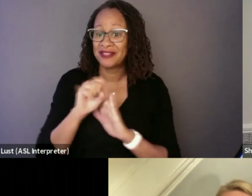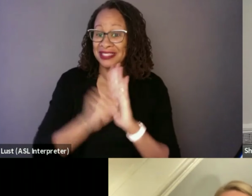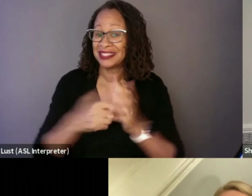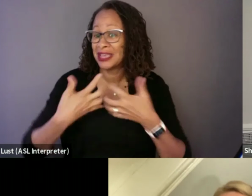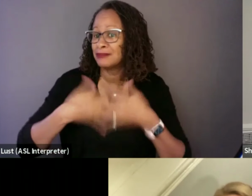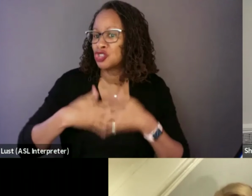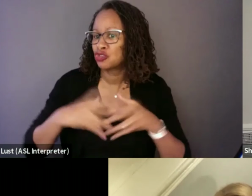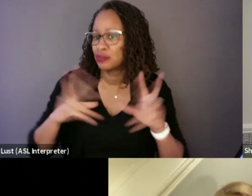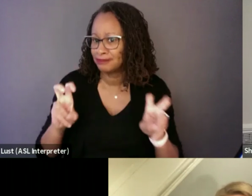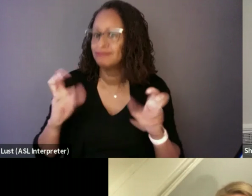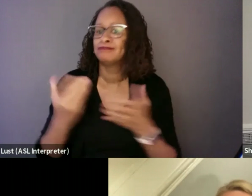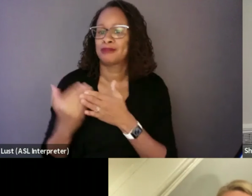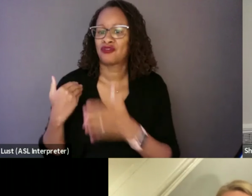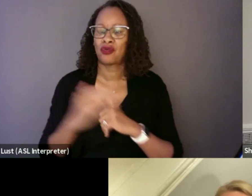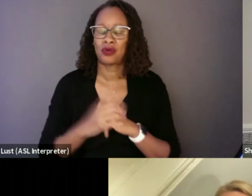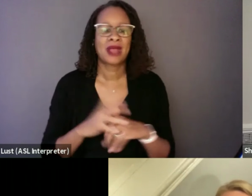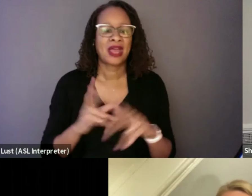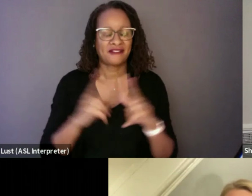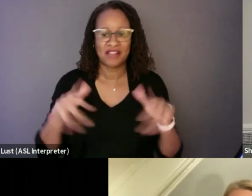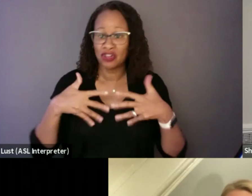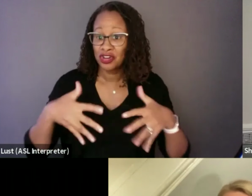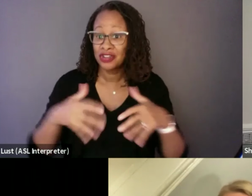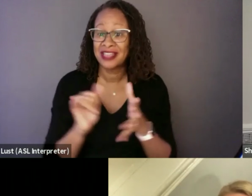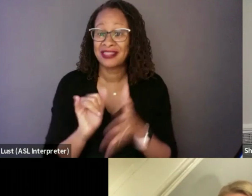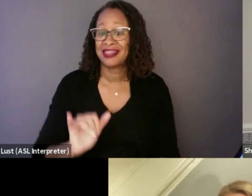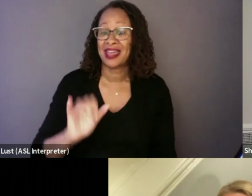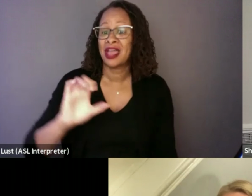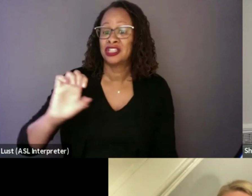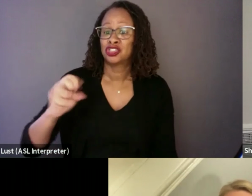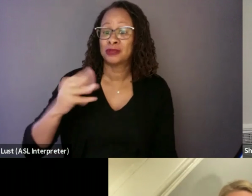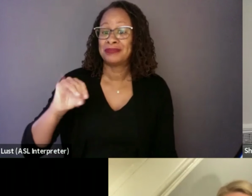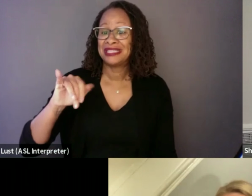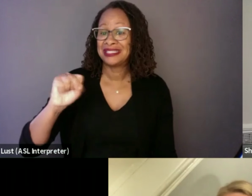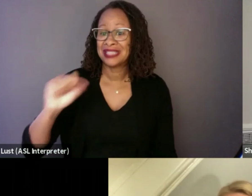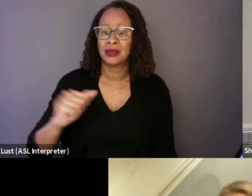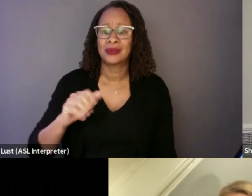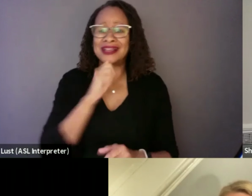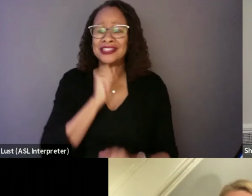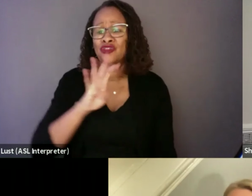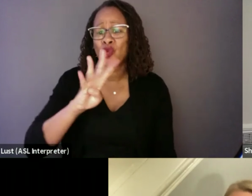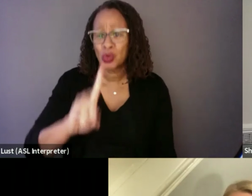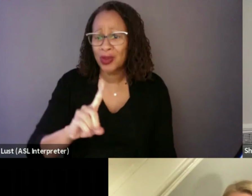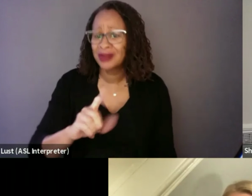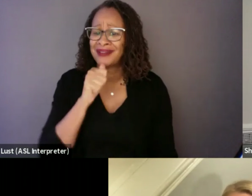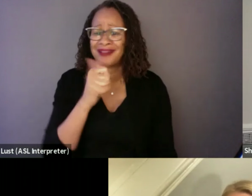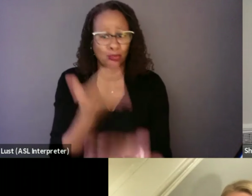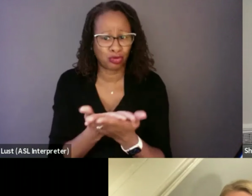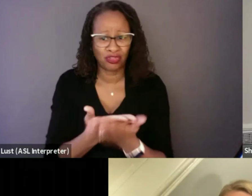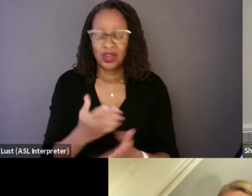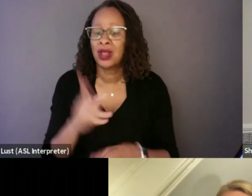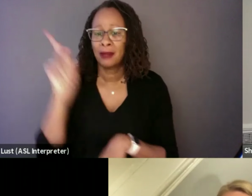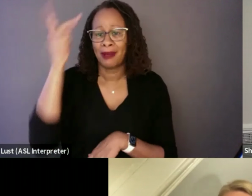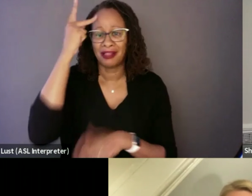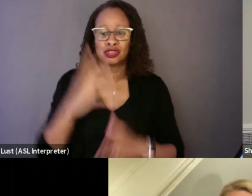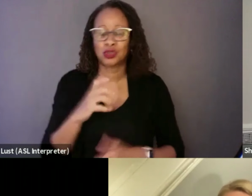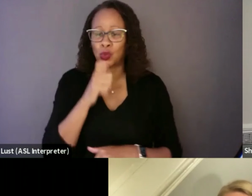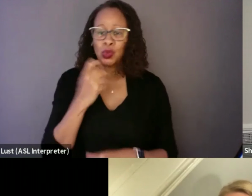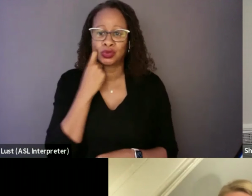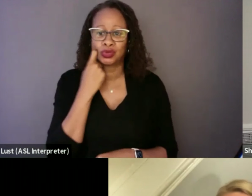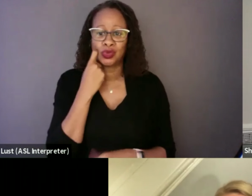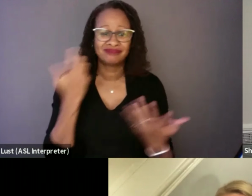before. They were very nervous that Chamisa was 41 years old, was an unproven politician who had just sort of